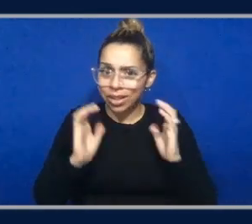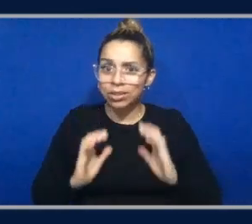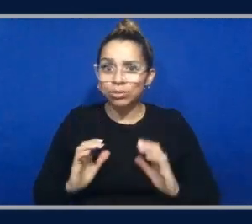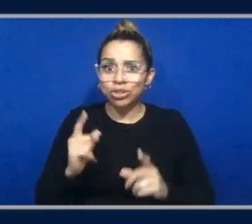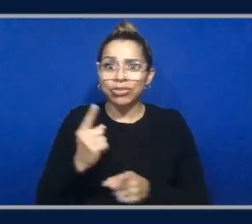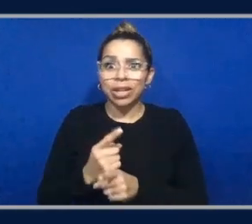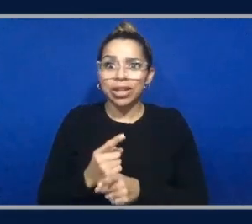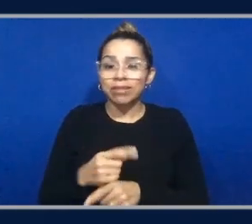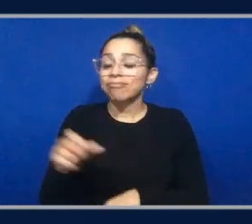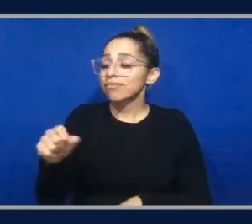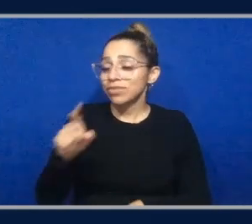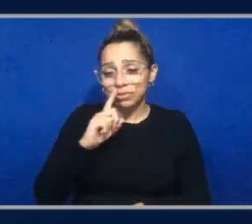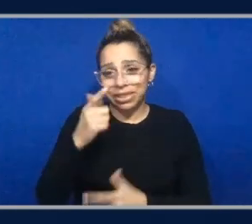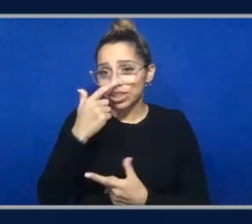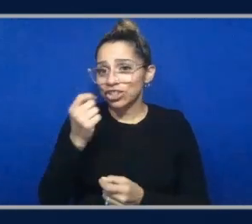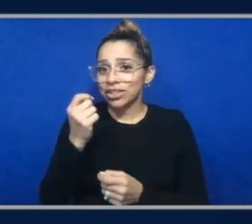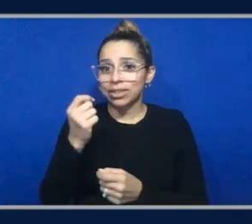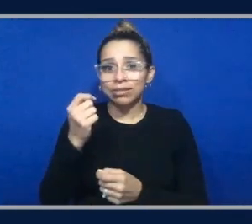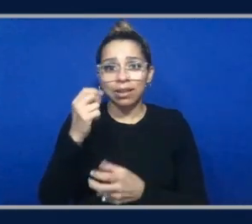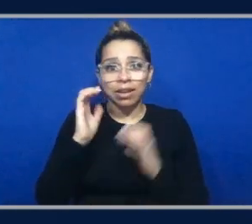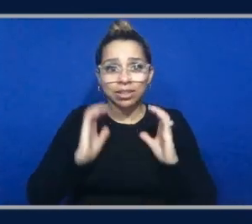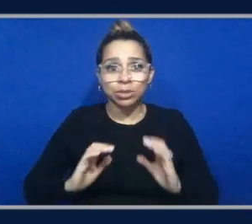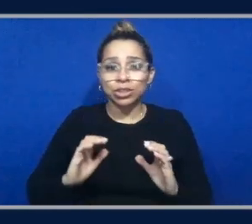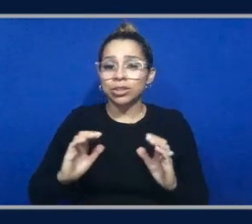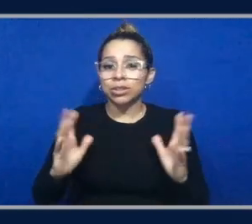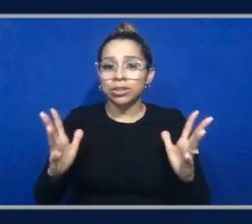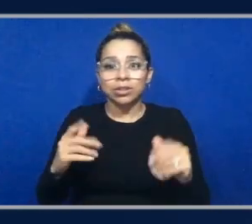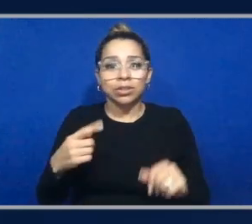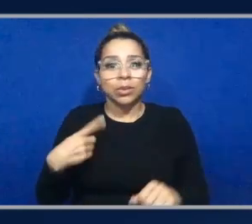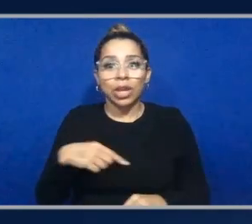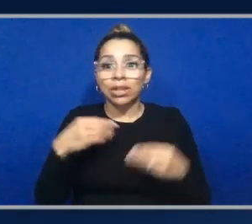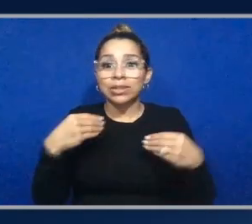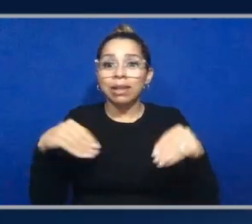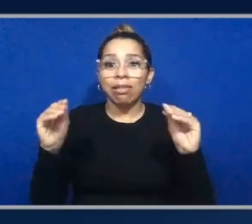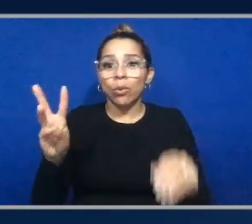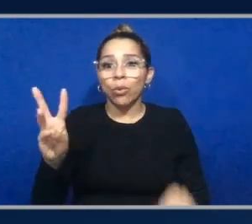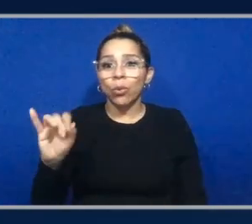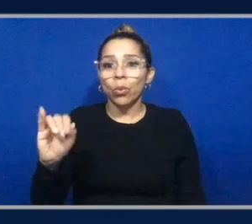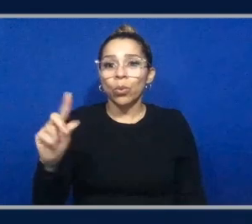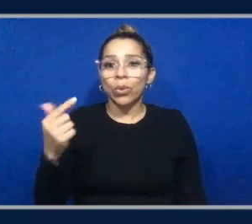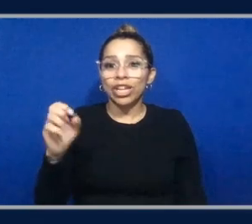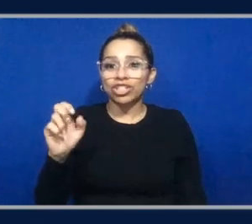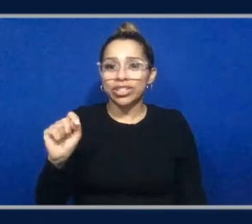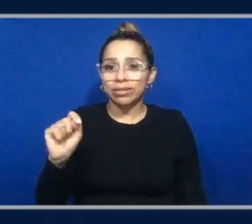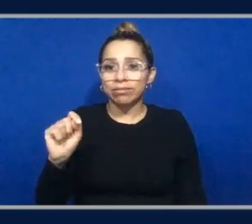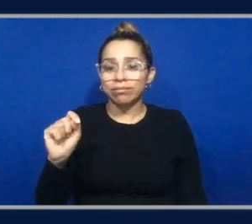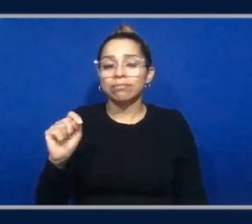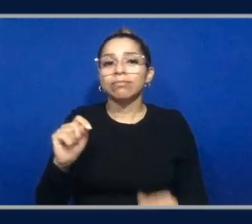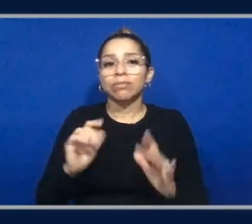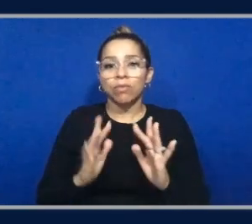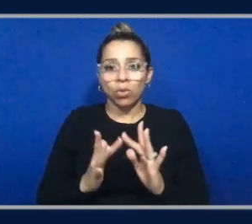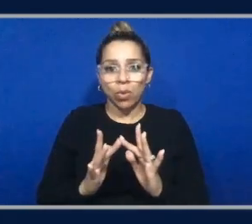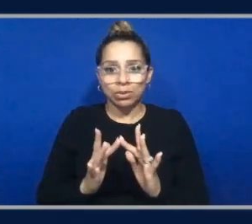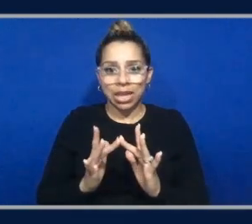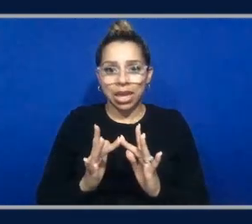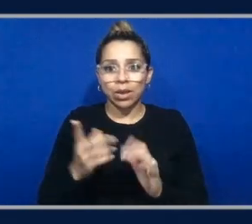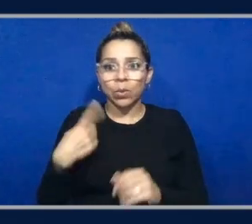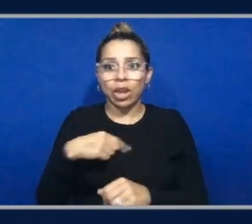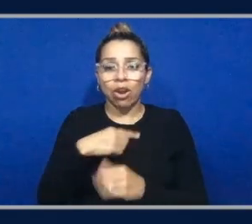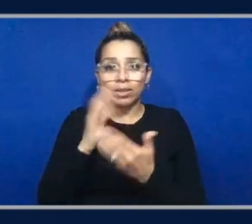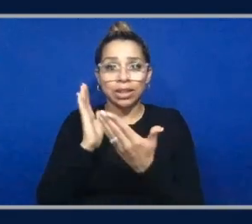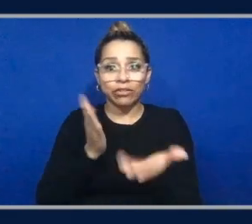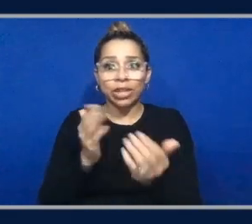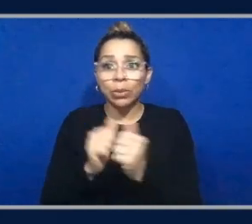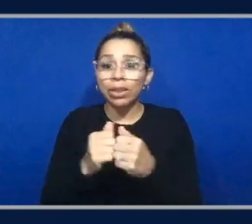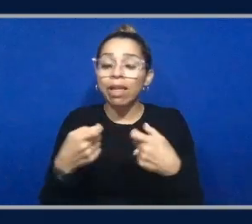interesting customer. I mean, we're selling widgets on the website. We are delivering them with electrified vehicles,